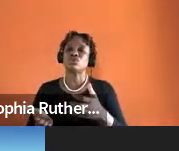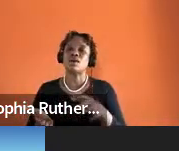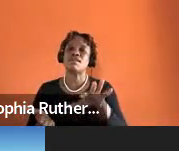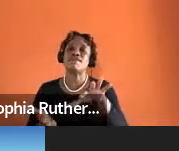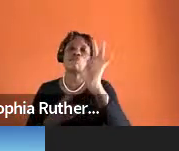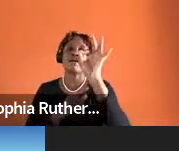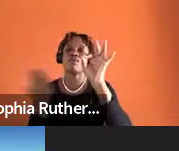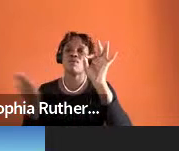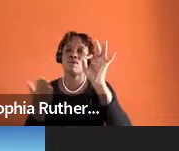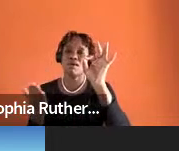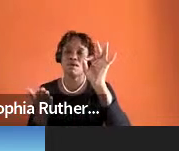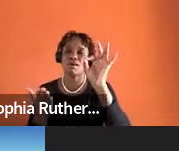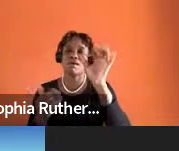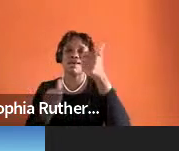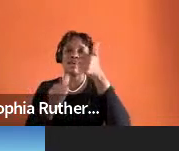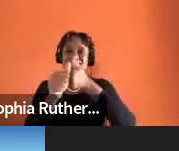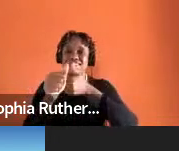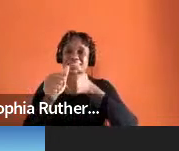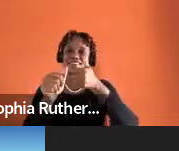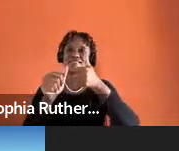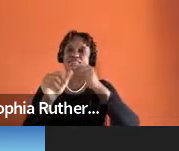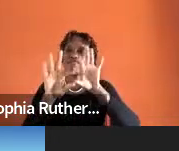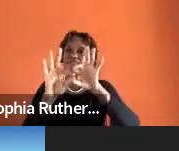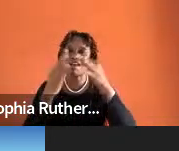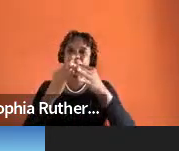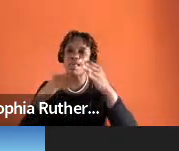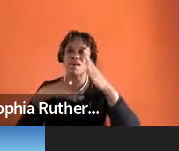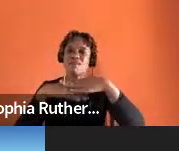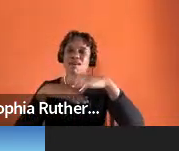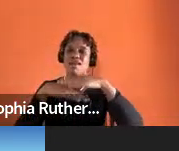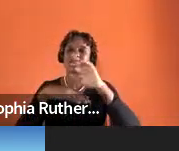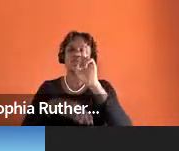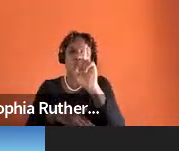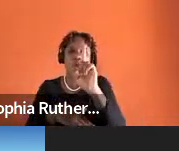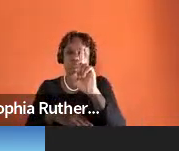disability. Disability increases